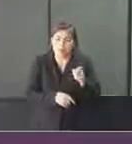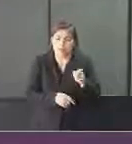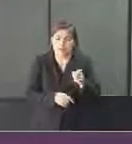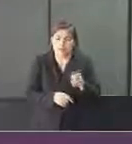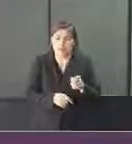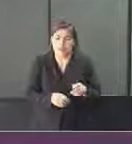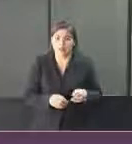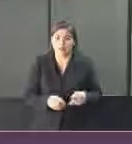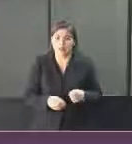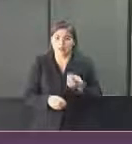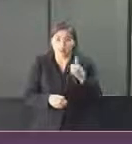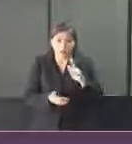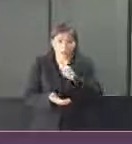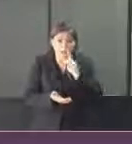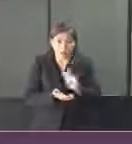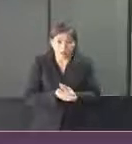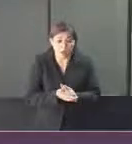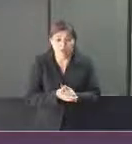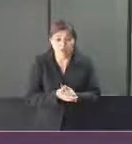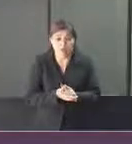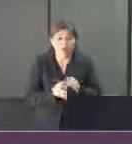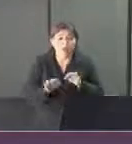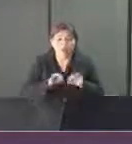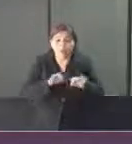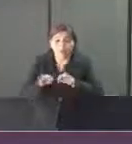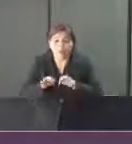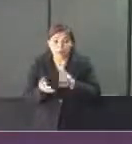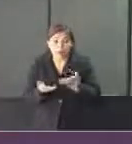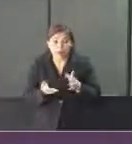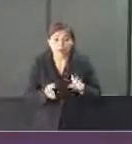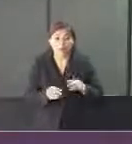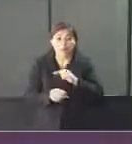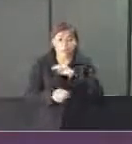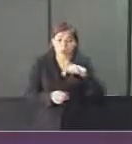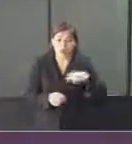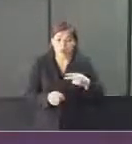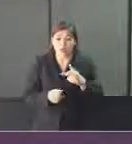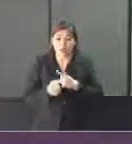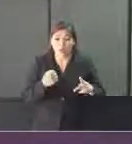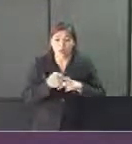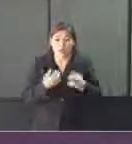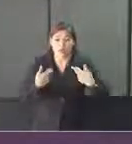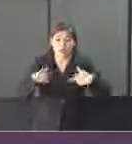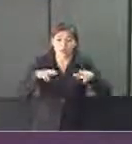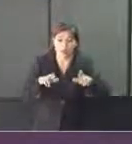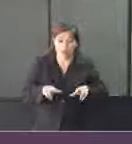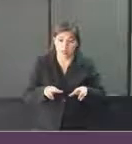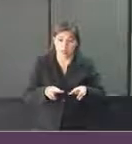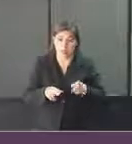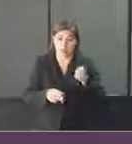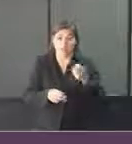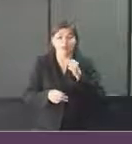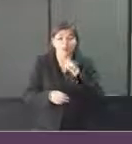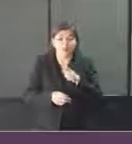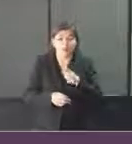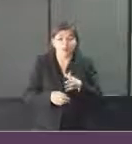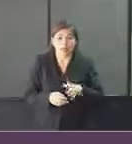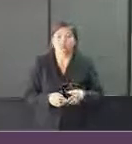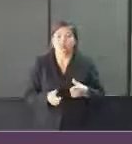labor market that in our countries, I think in other countries represented here,